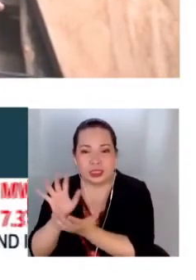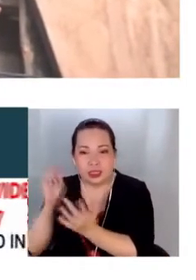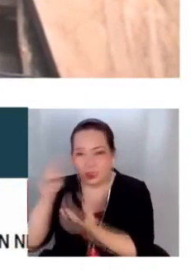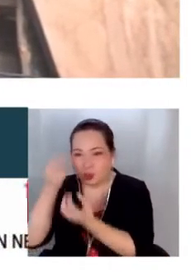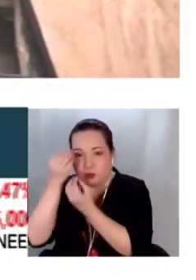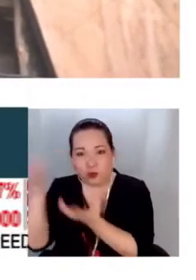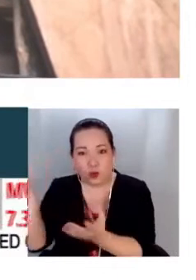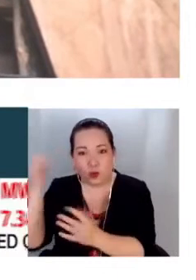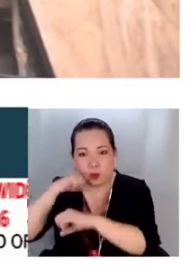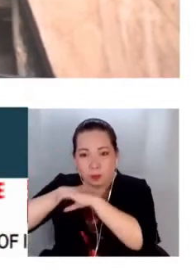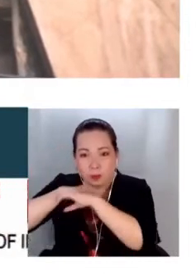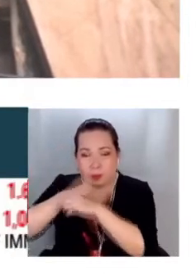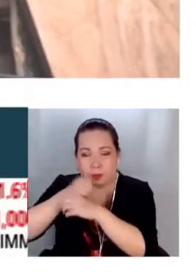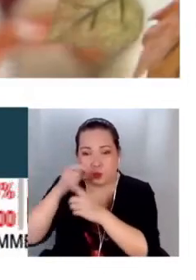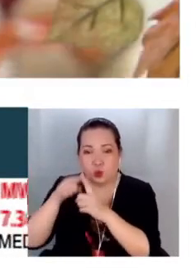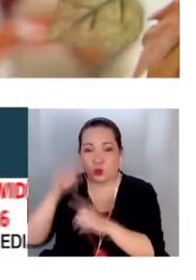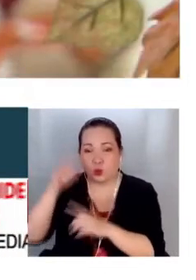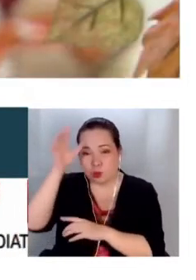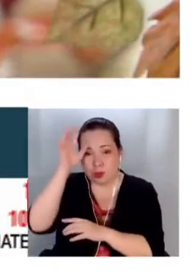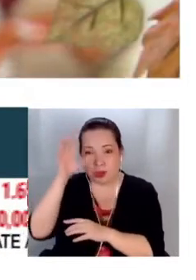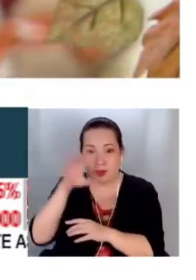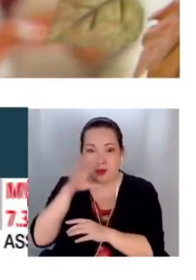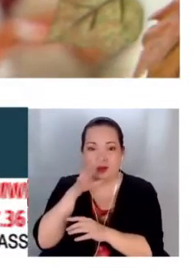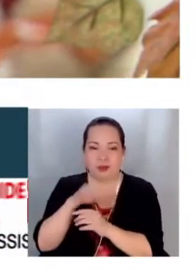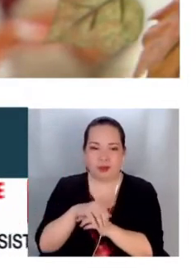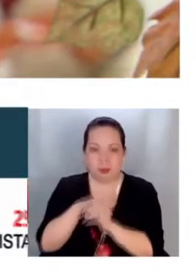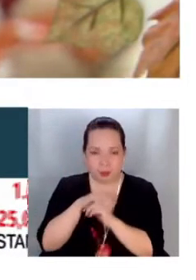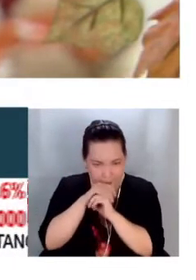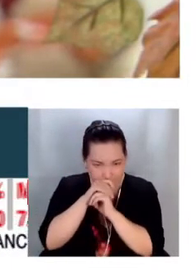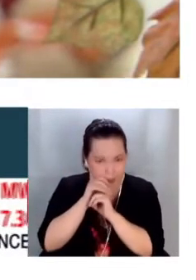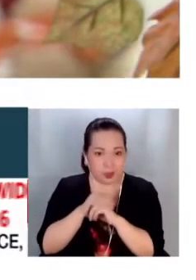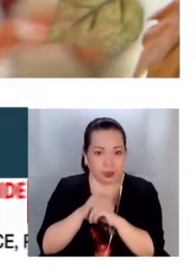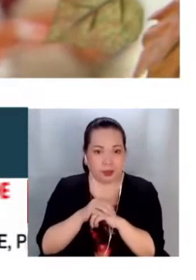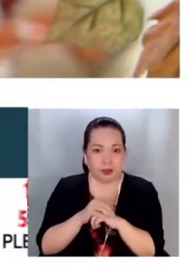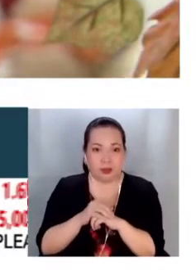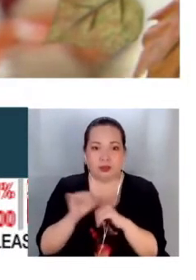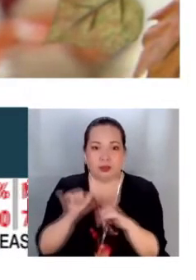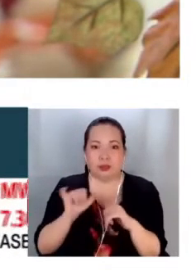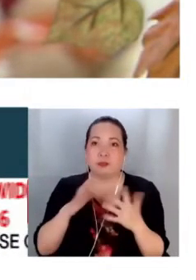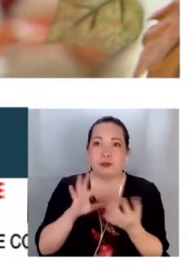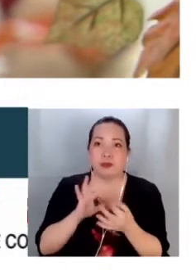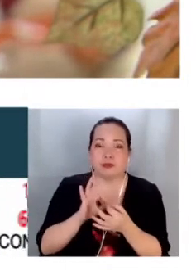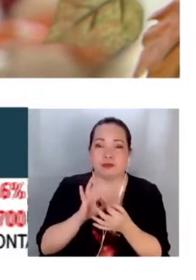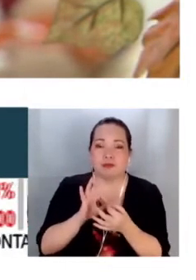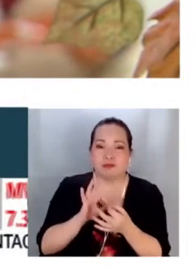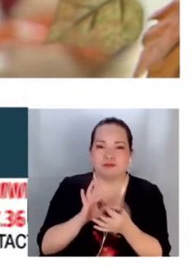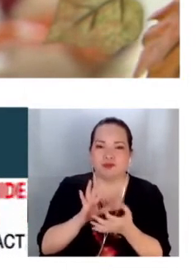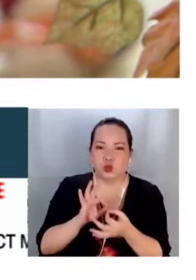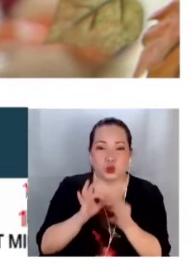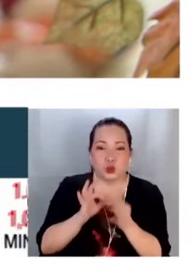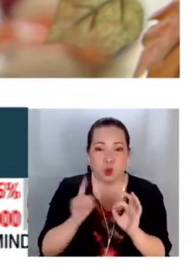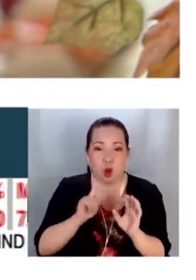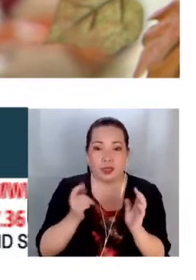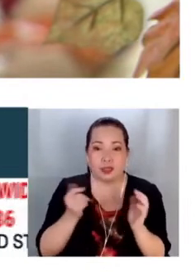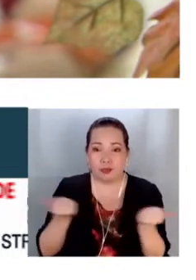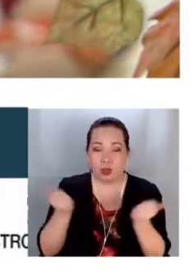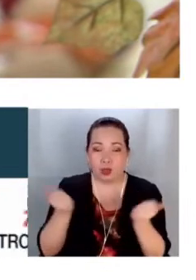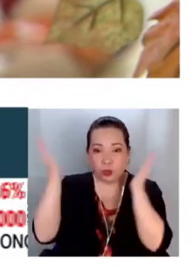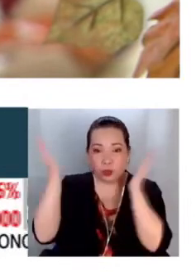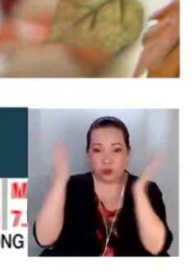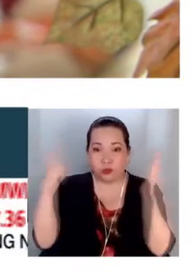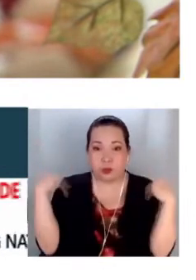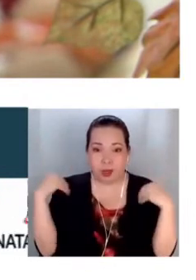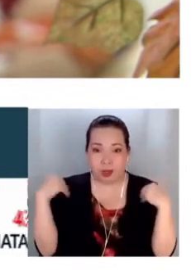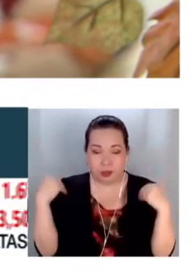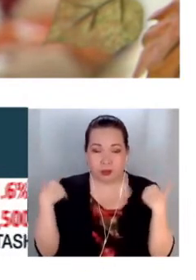in a way, a tweaking of the current services for young people. Mm. Also